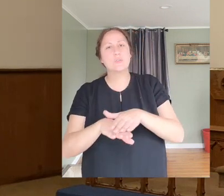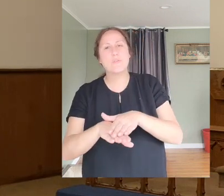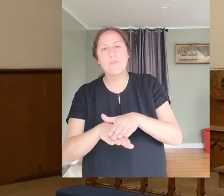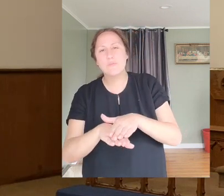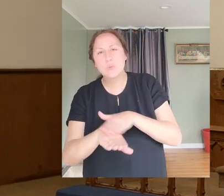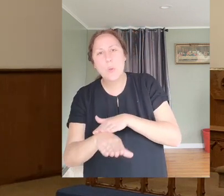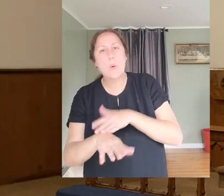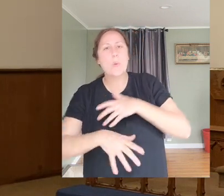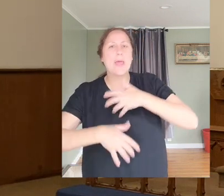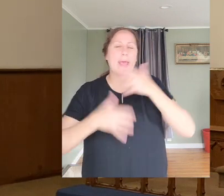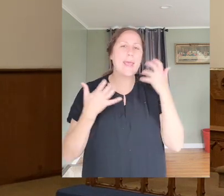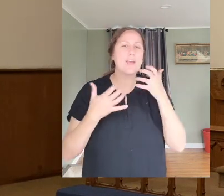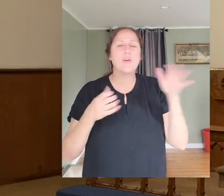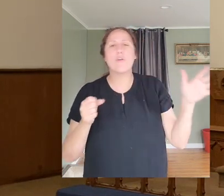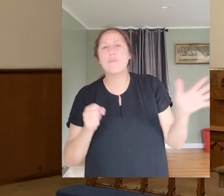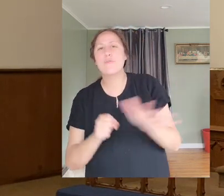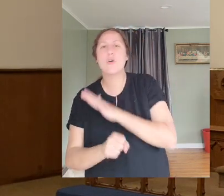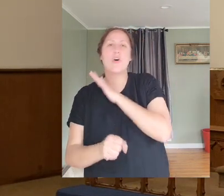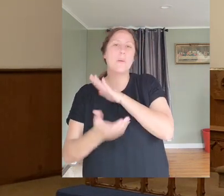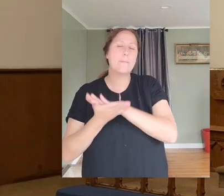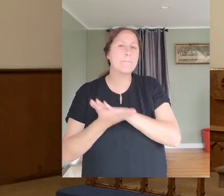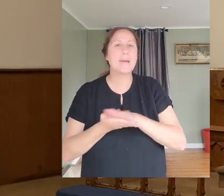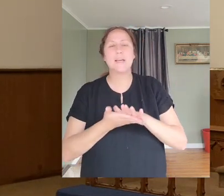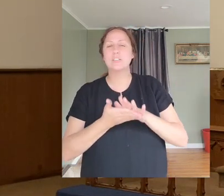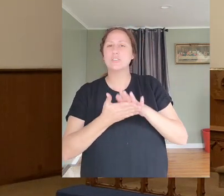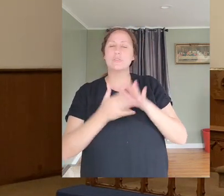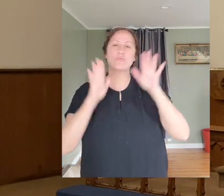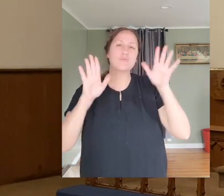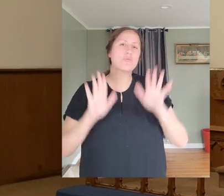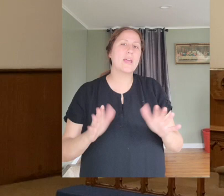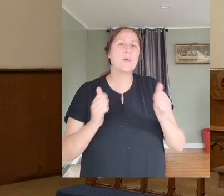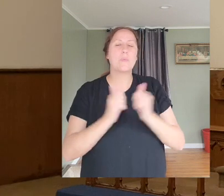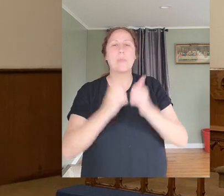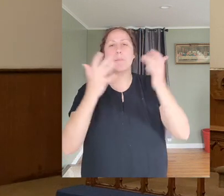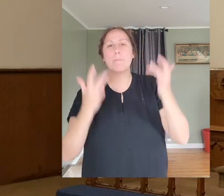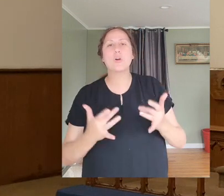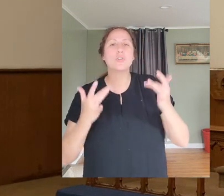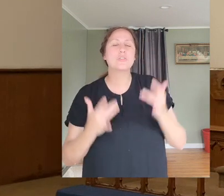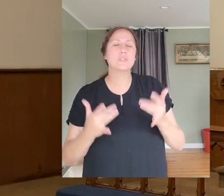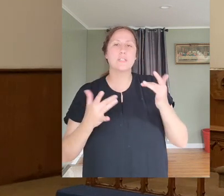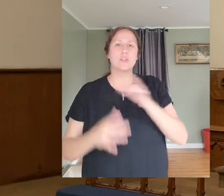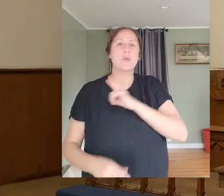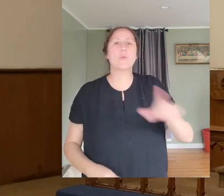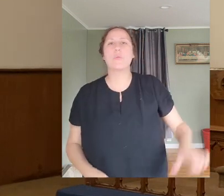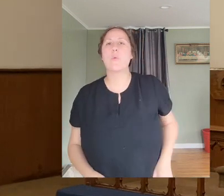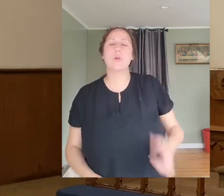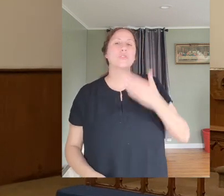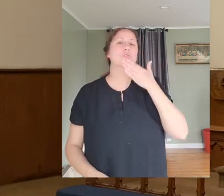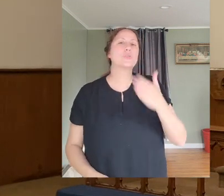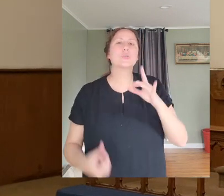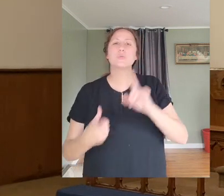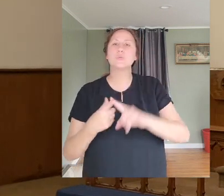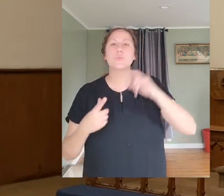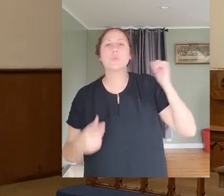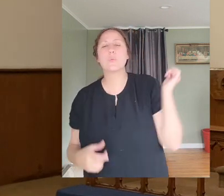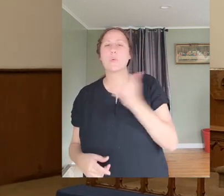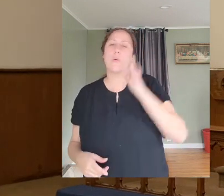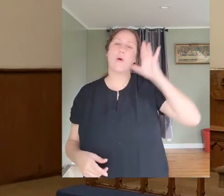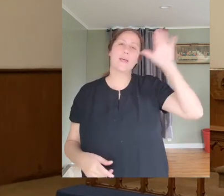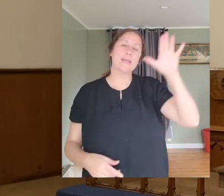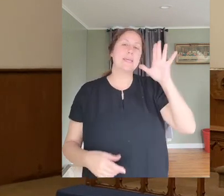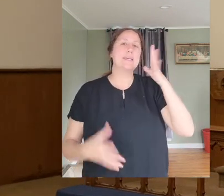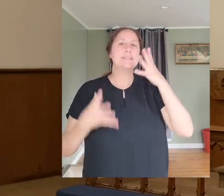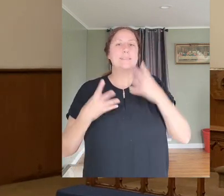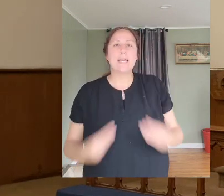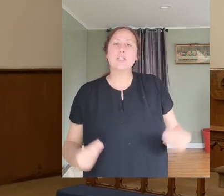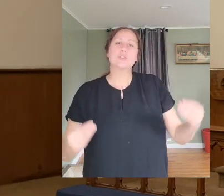anger and great in mercy. The Lord is good to all. His tender mercies are